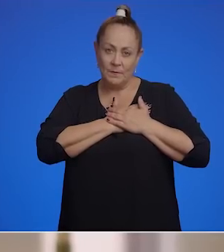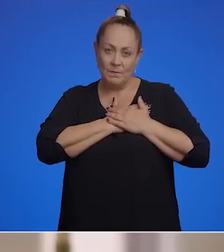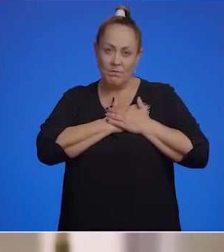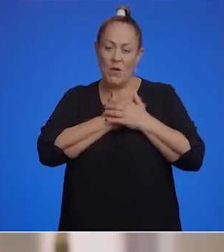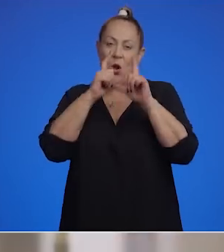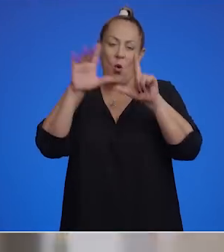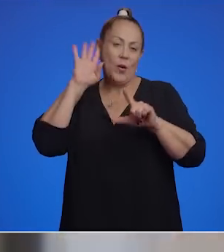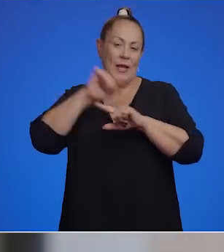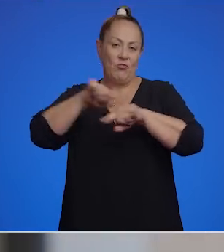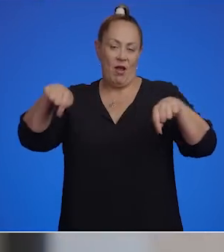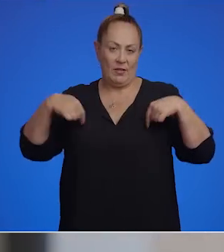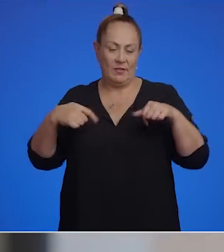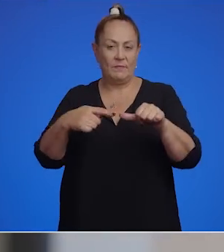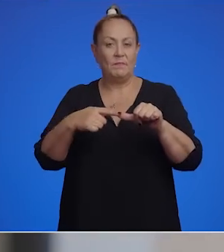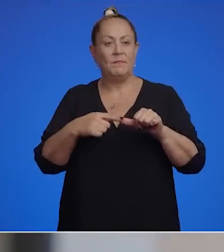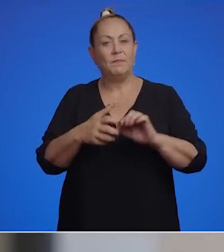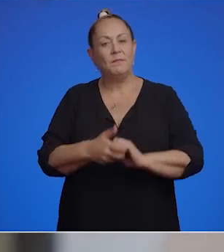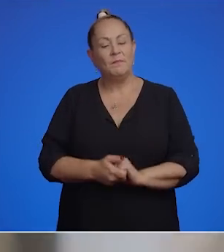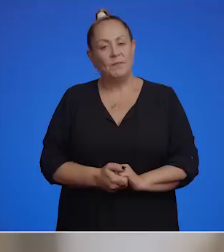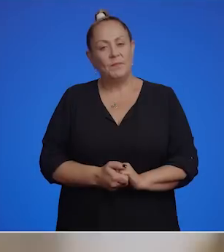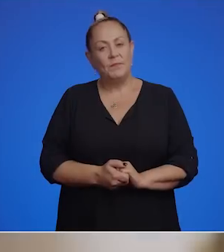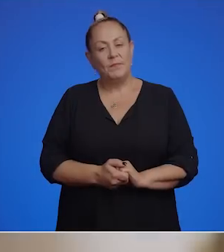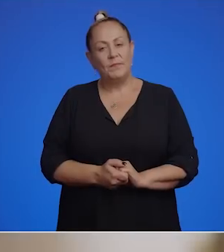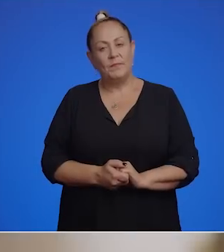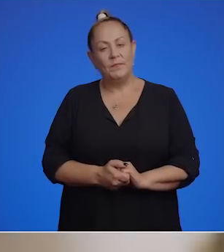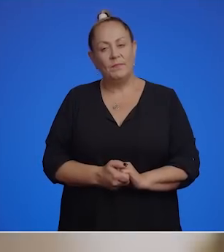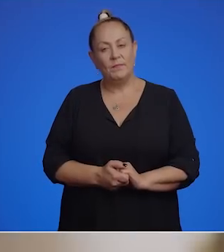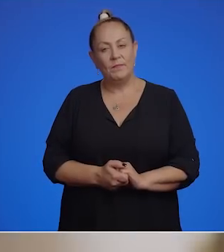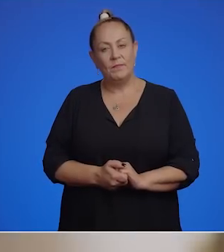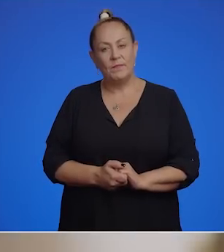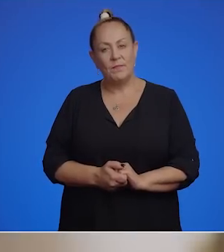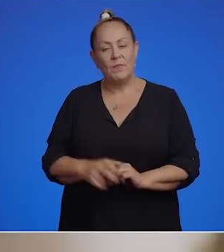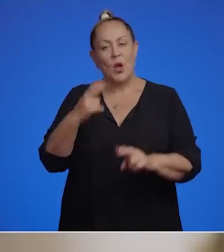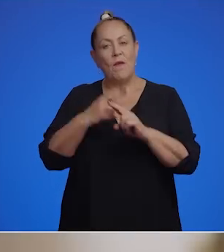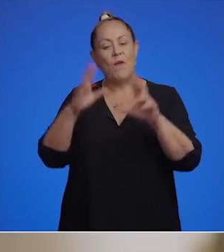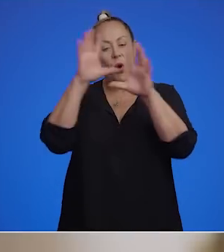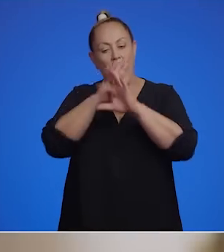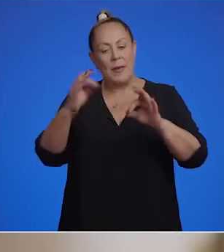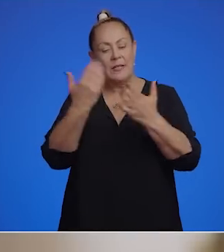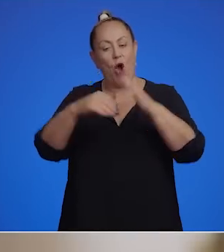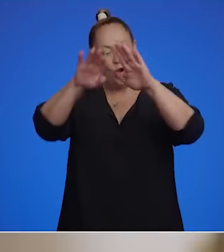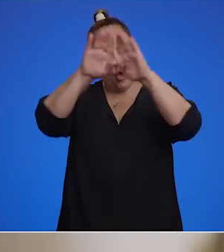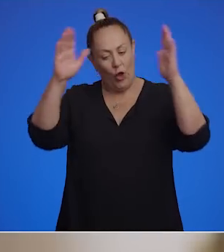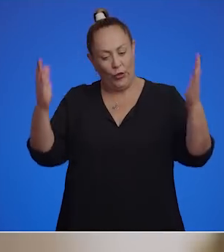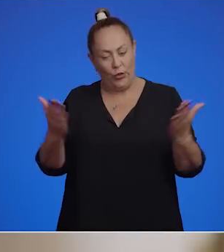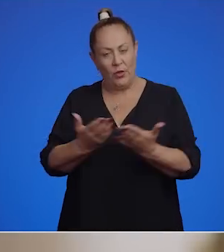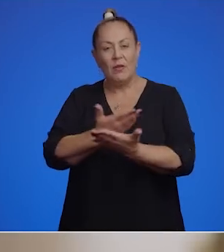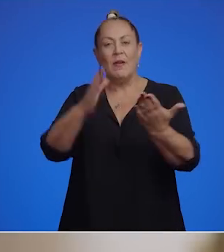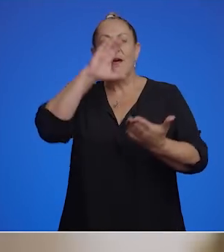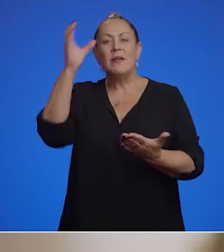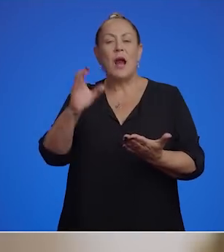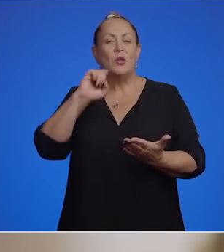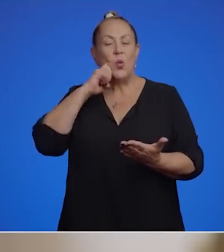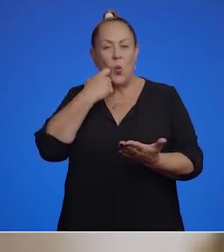Lord, hear us. Lord, hear our prayer. For peace on earth, that nations will put